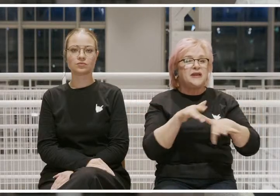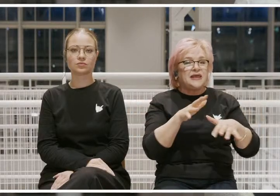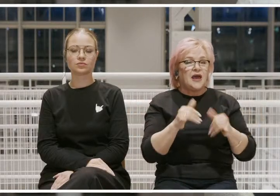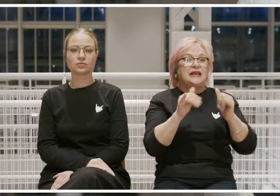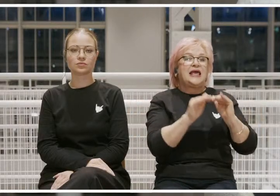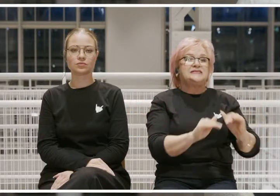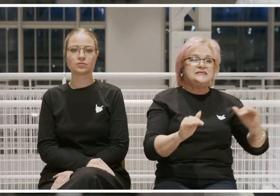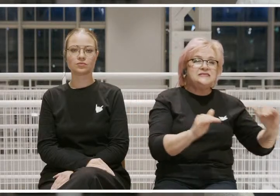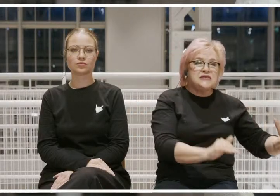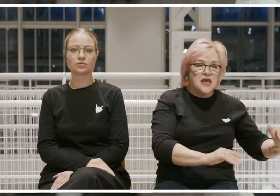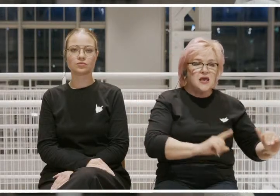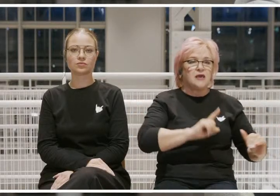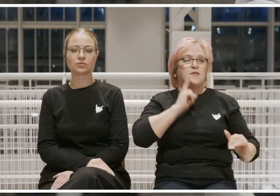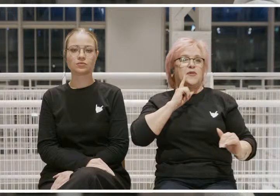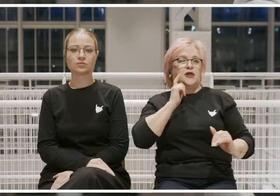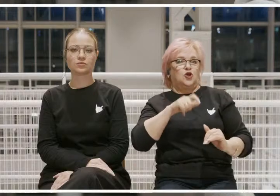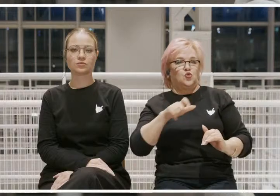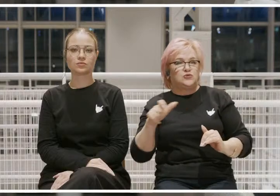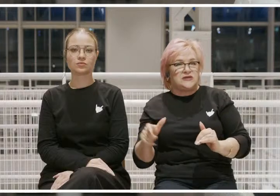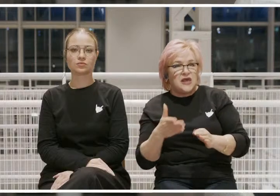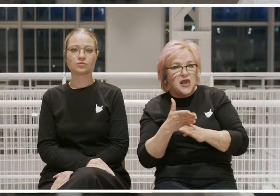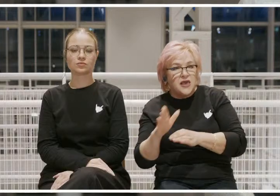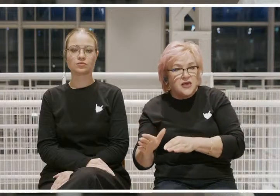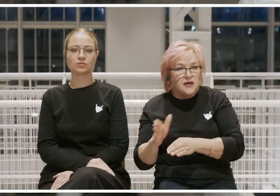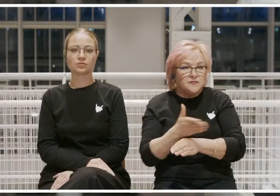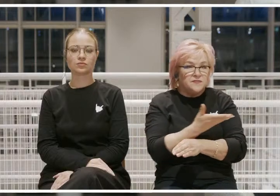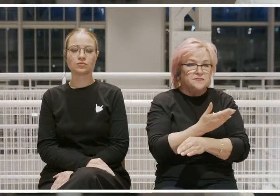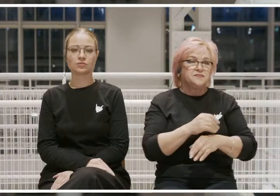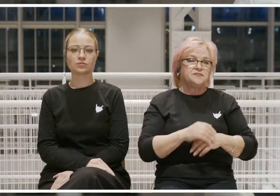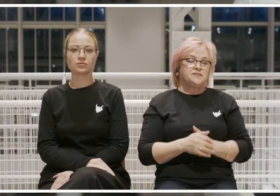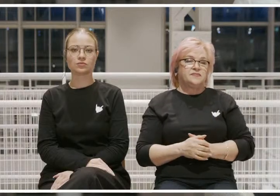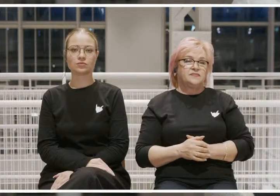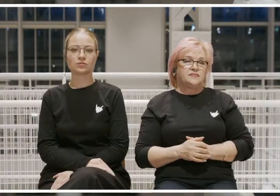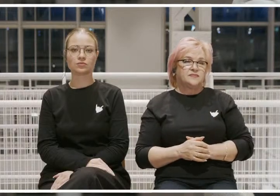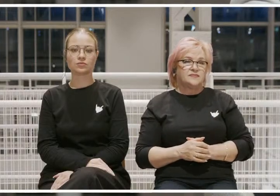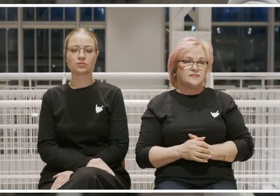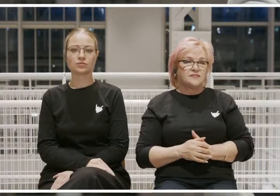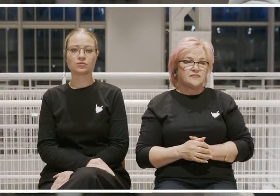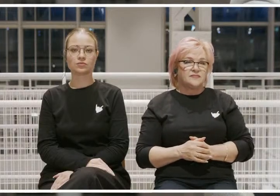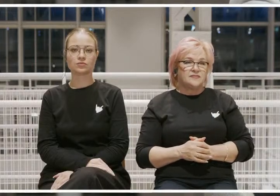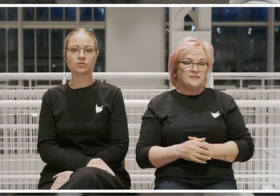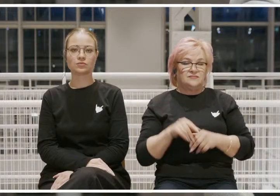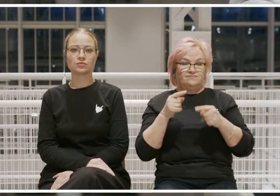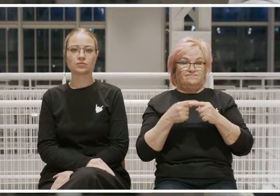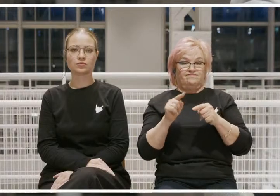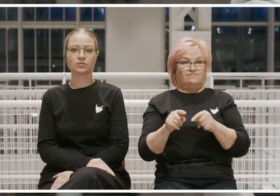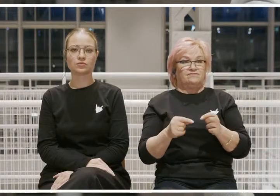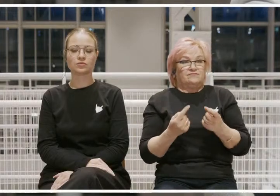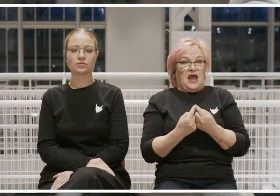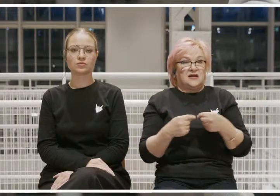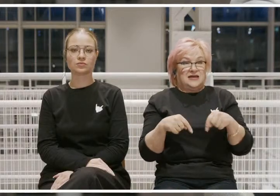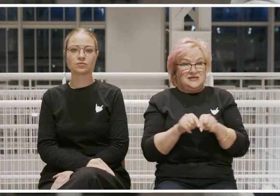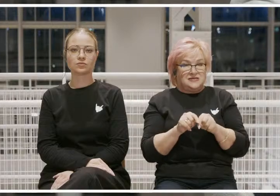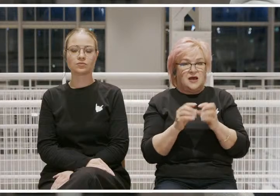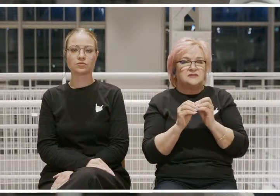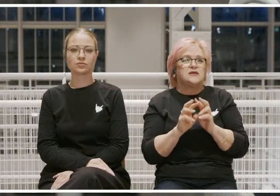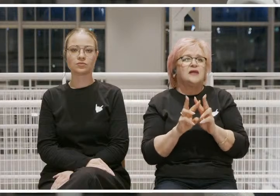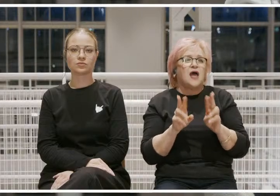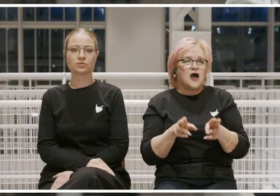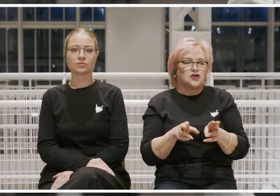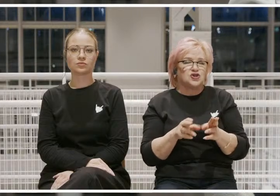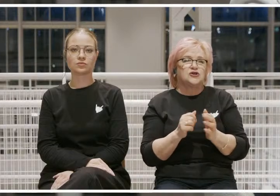at İKSV Atkat. The foundation is also the organizer of the Pavilion of Turkey in Venice